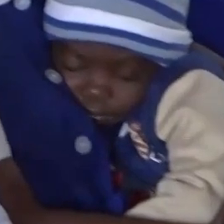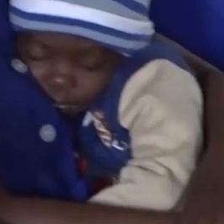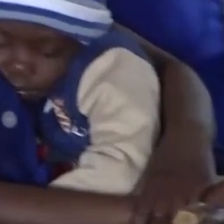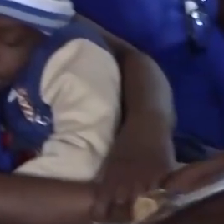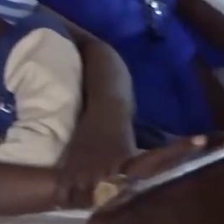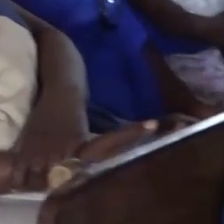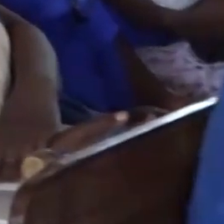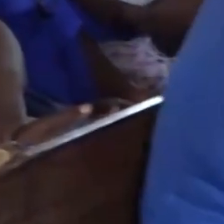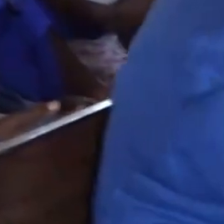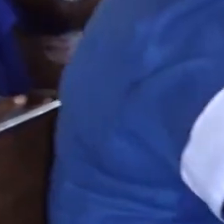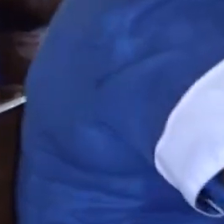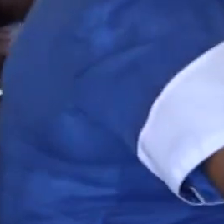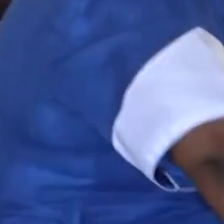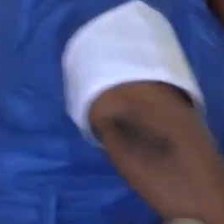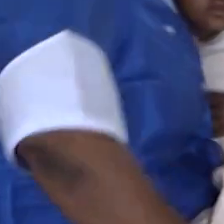country,